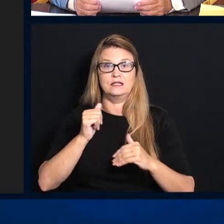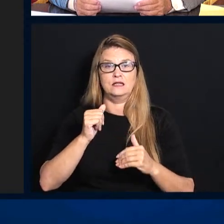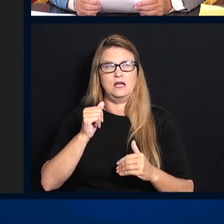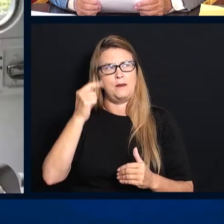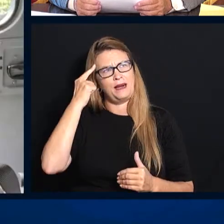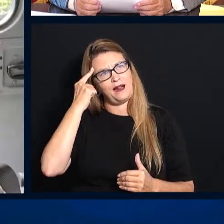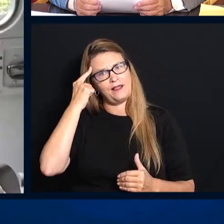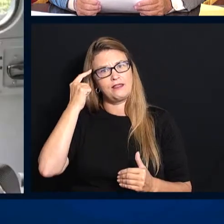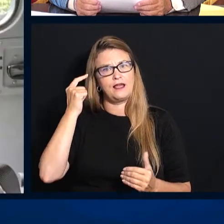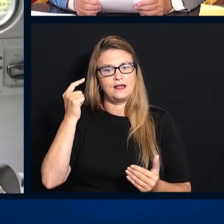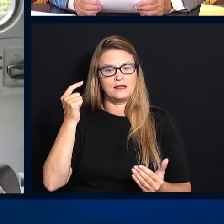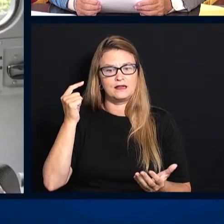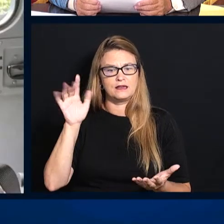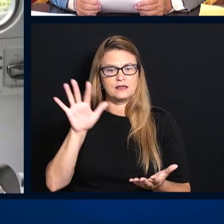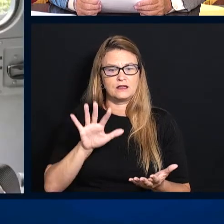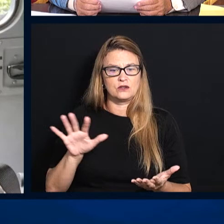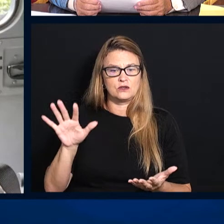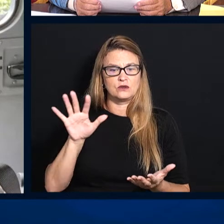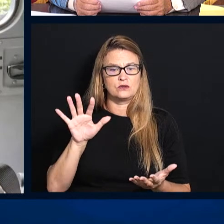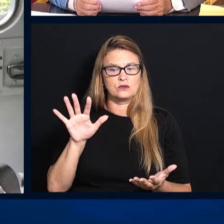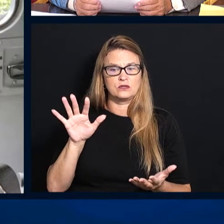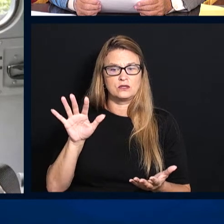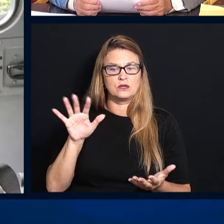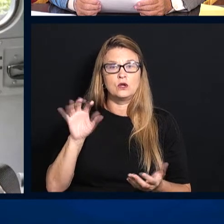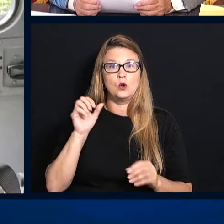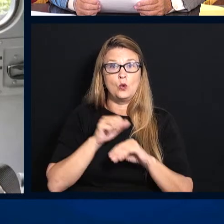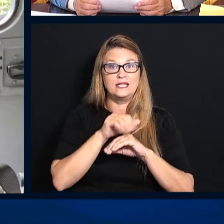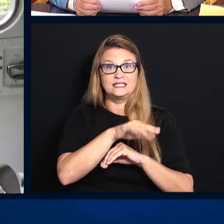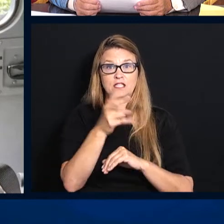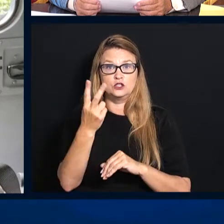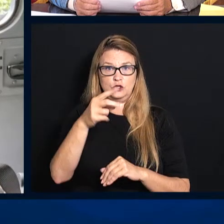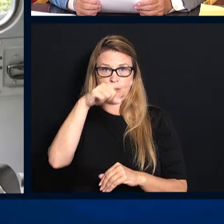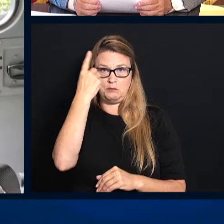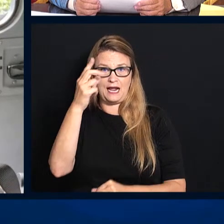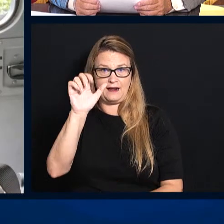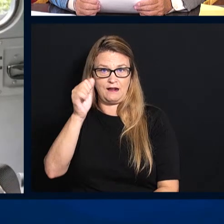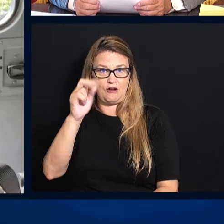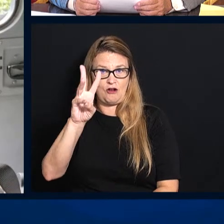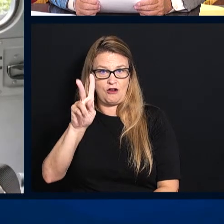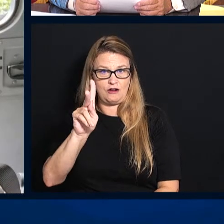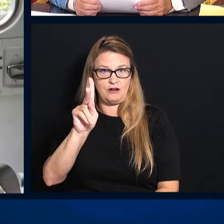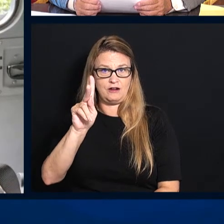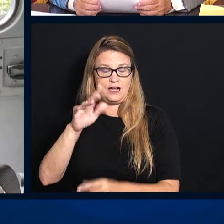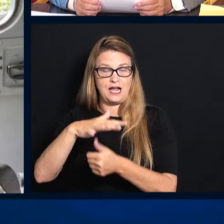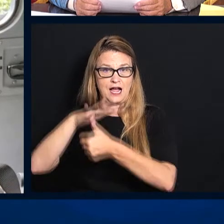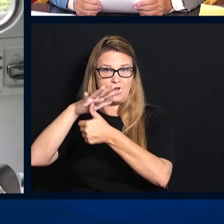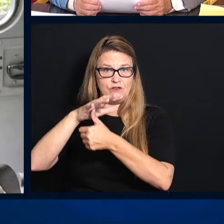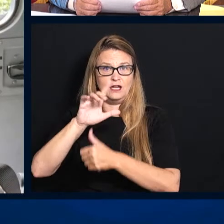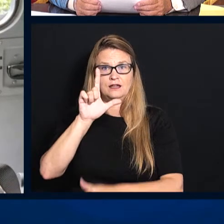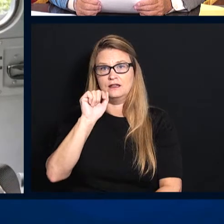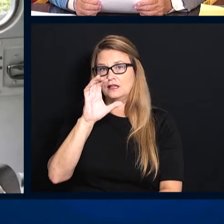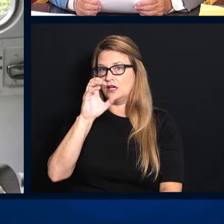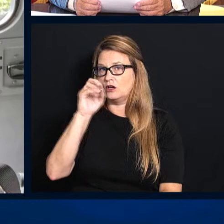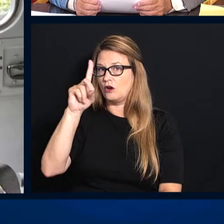was, we sent 2 Black Hawk helicopters and 2 Lakota aircraft with